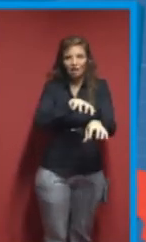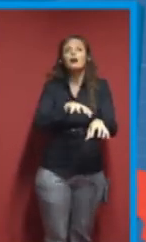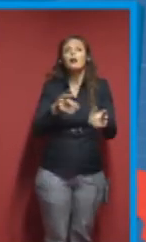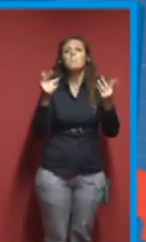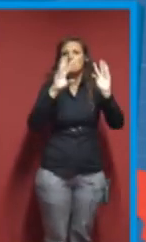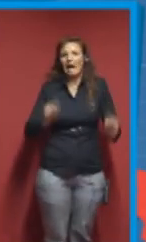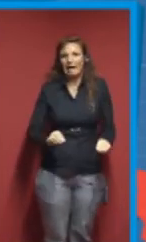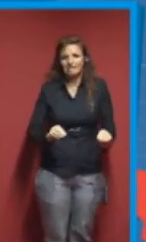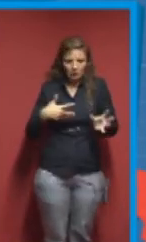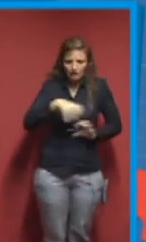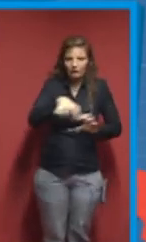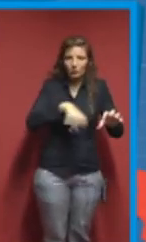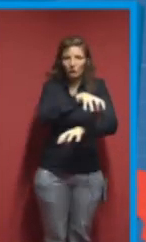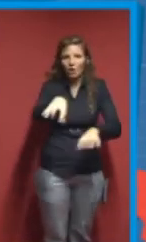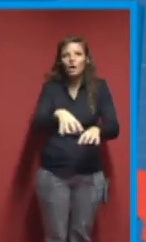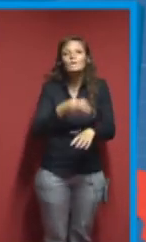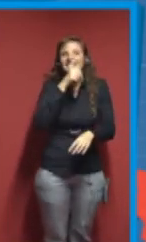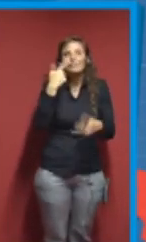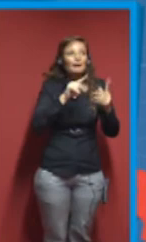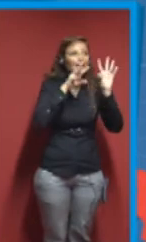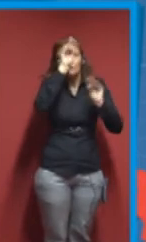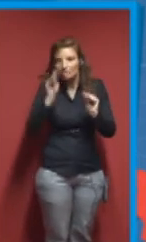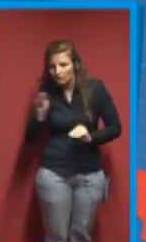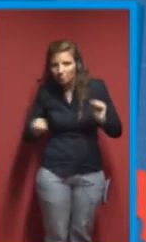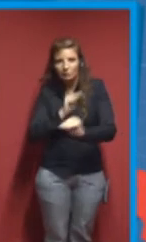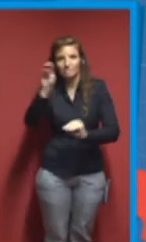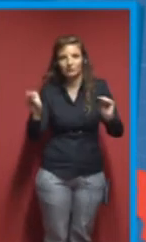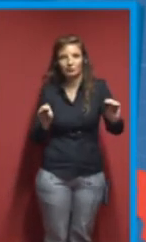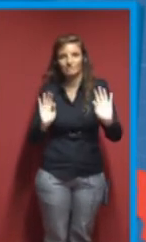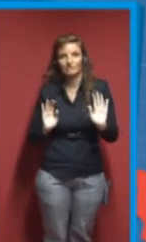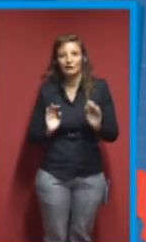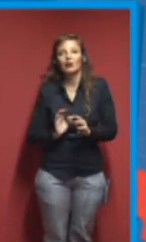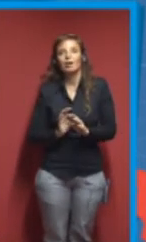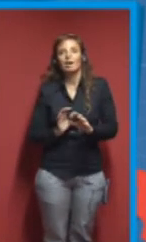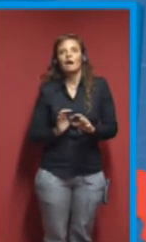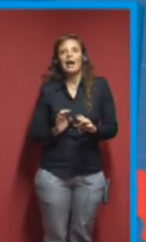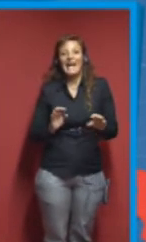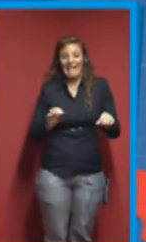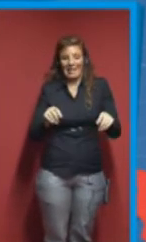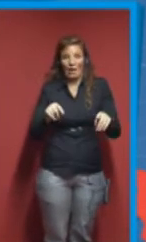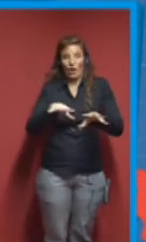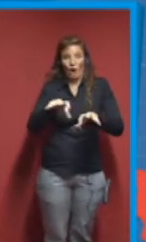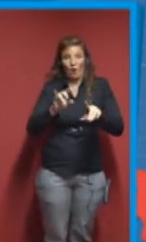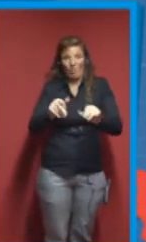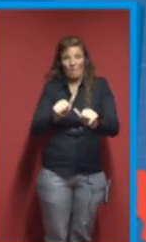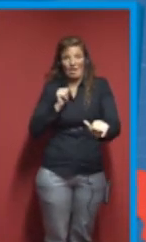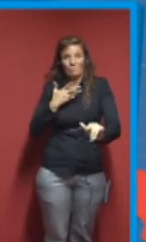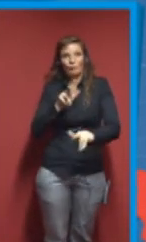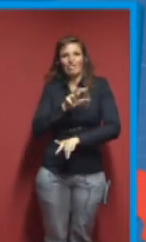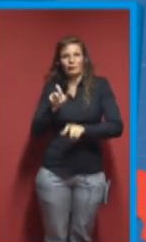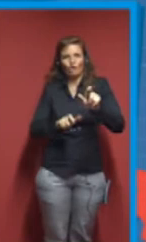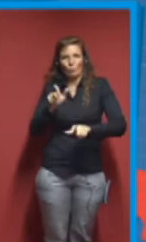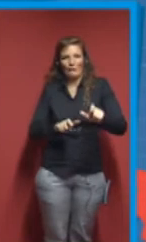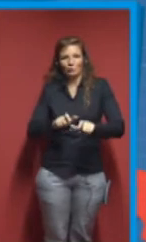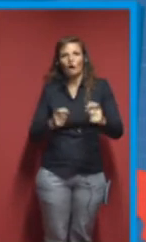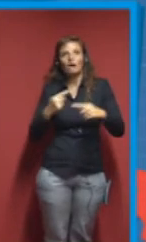was over 300 people. So this made me think, going through this experience, that you know, maybe I want to set up an environment